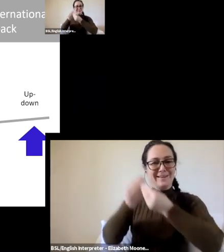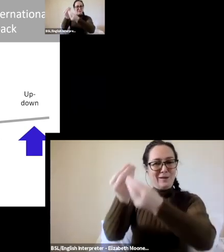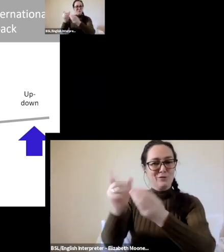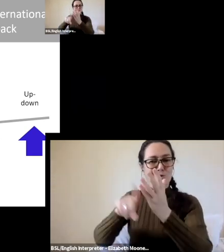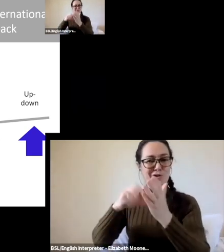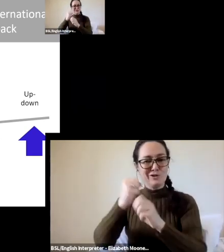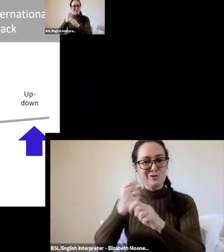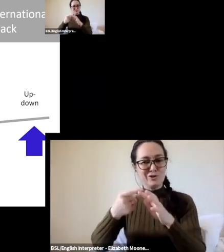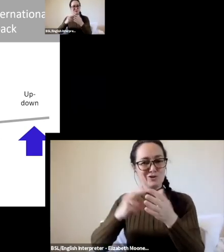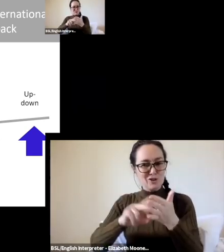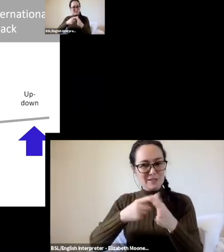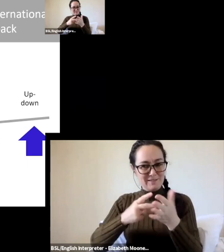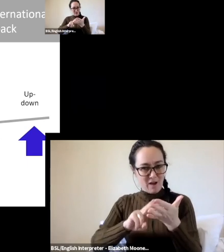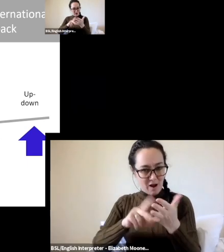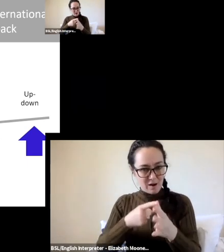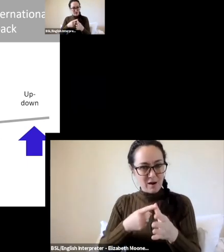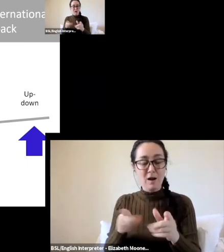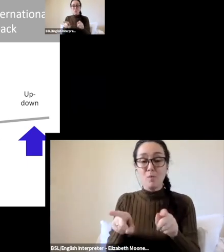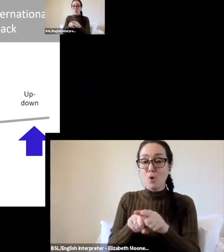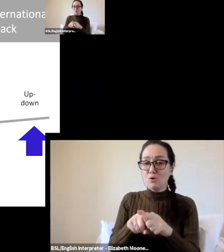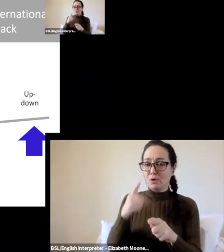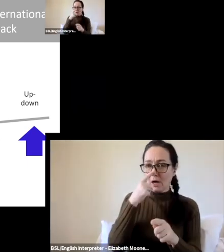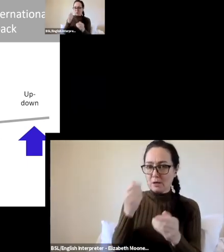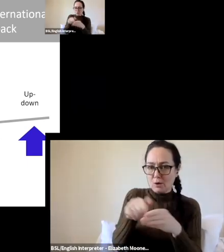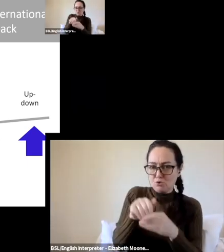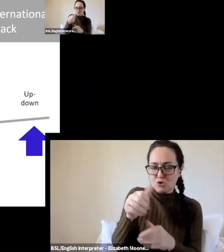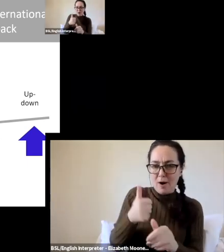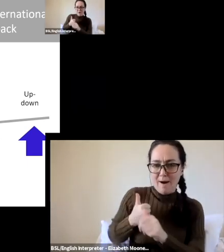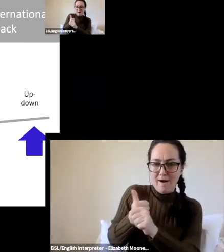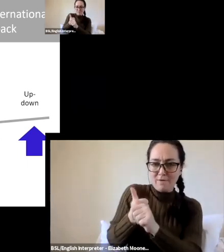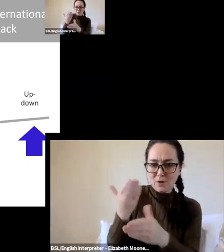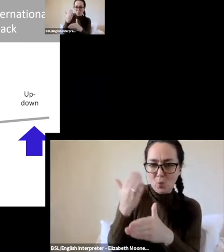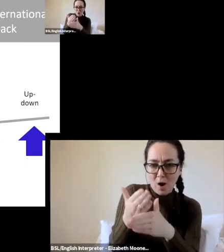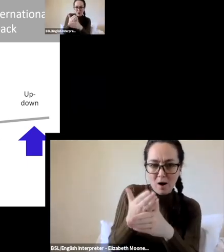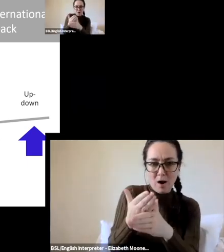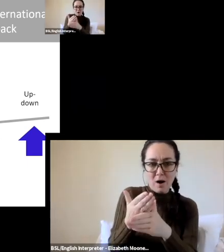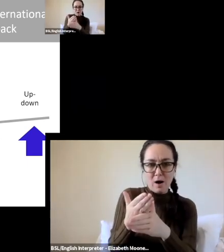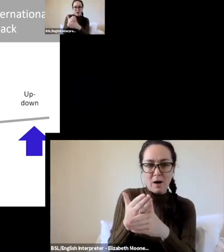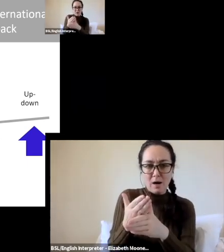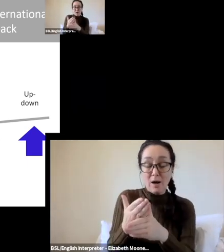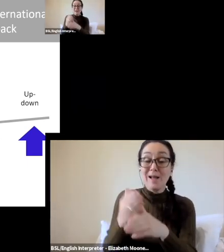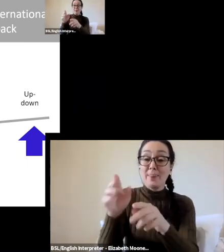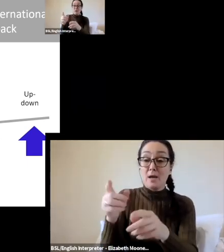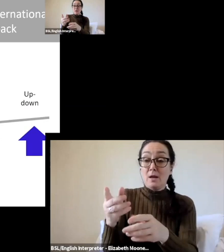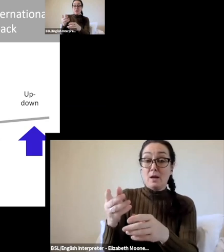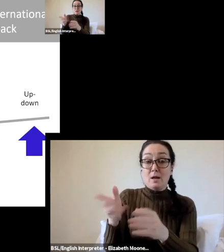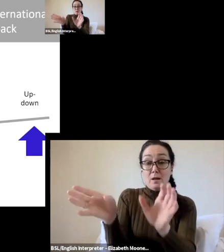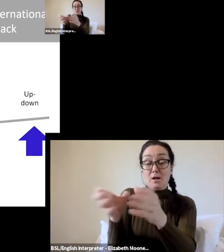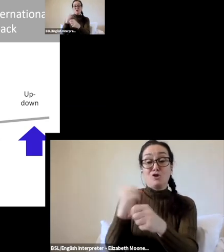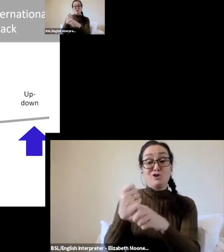work that you can conduct. And then we see how these recommendations go back at the national level once